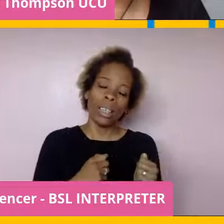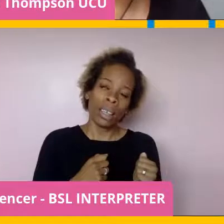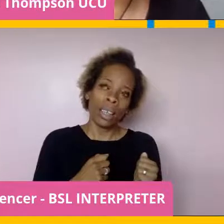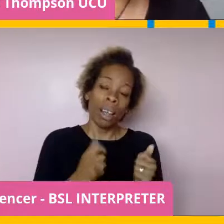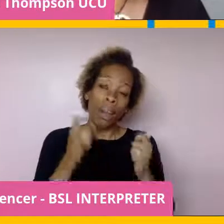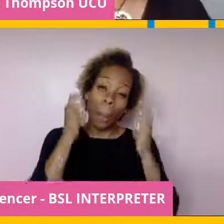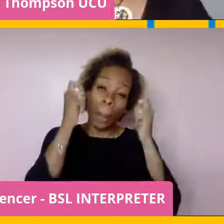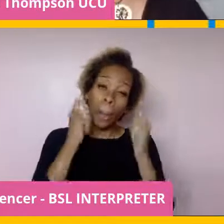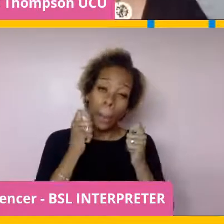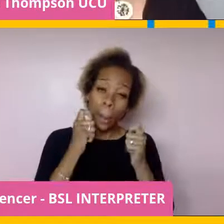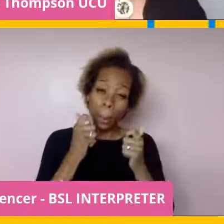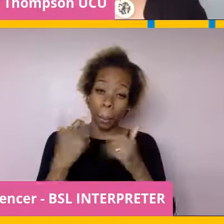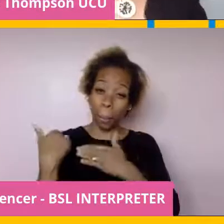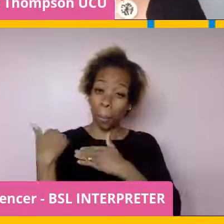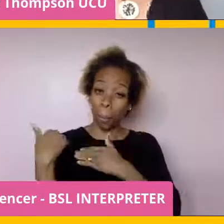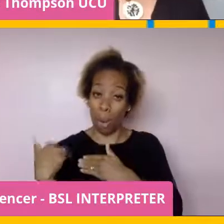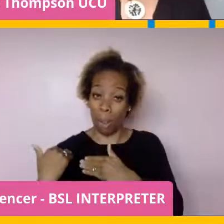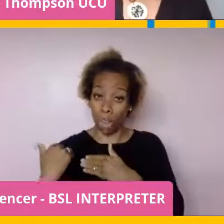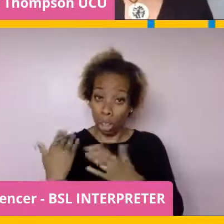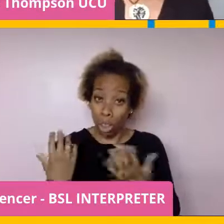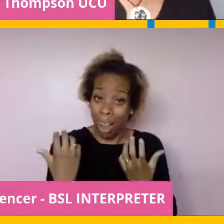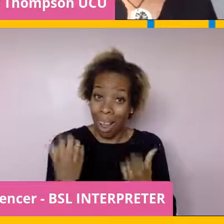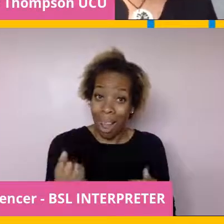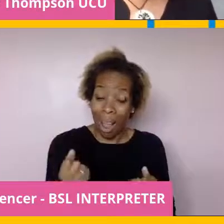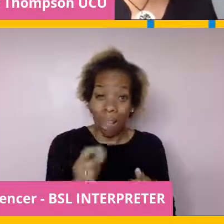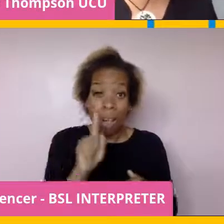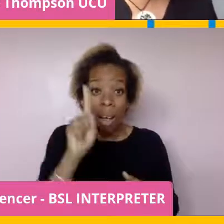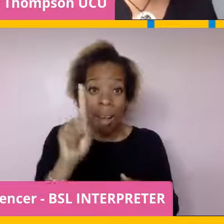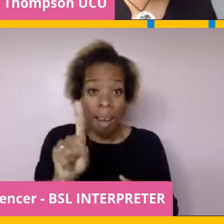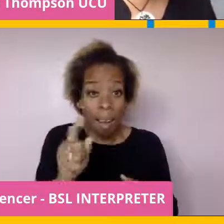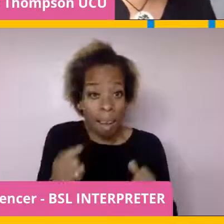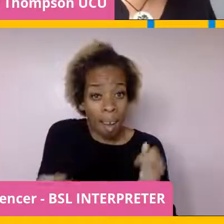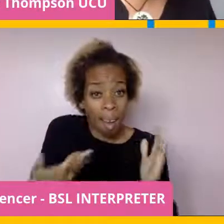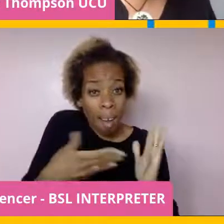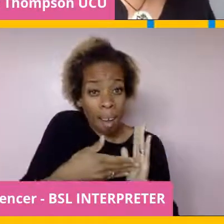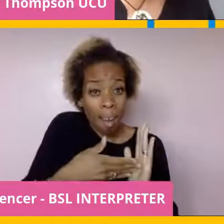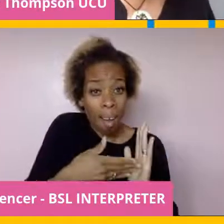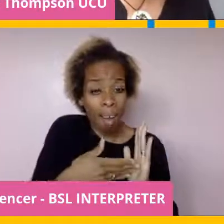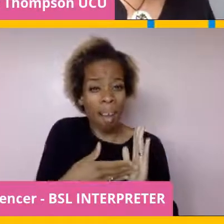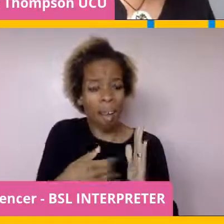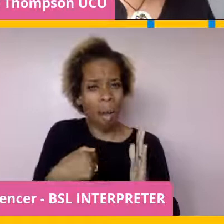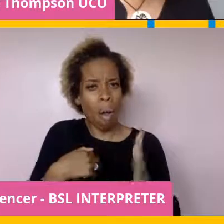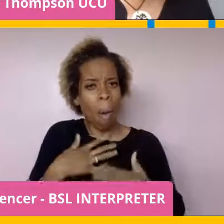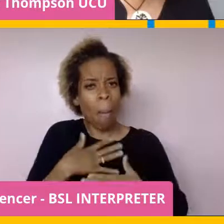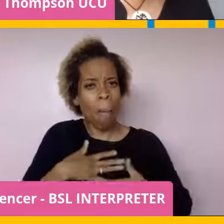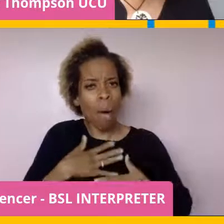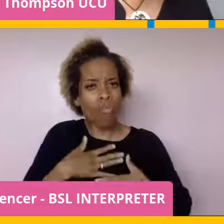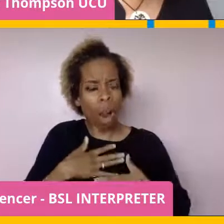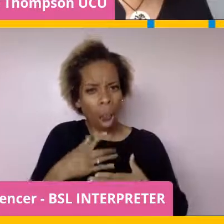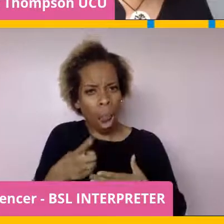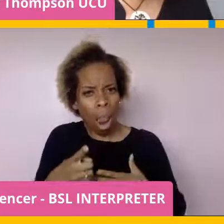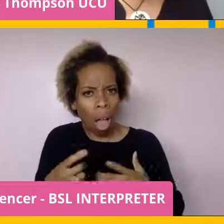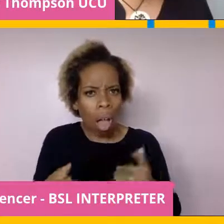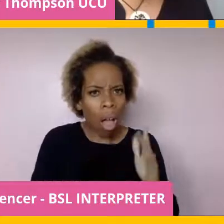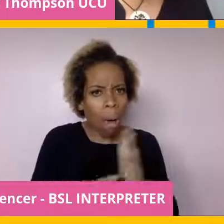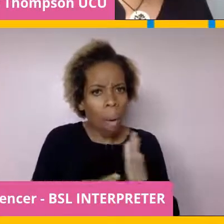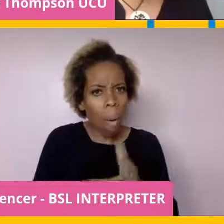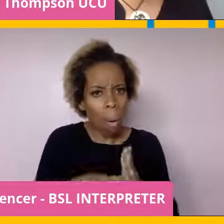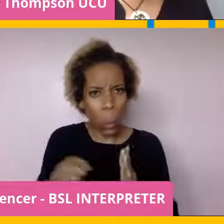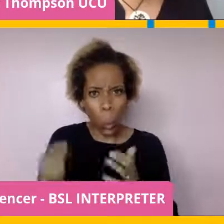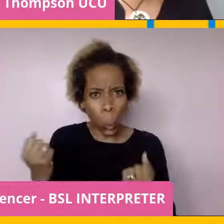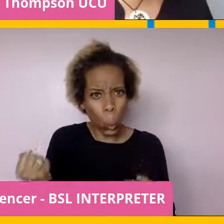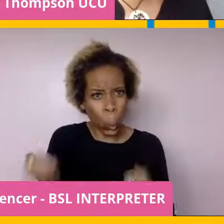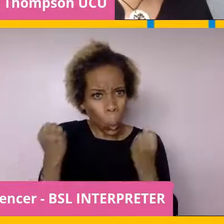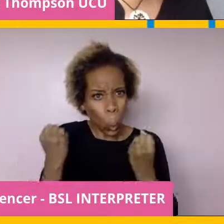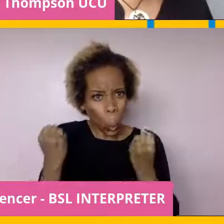that's one thing. But actually the moral case in conjunction with those legal obligations is probably where we're going to have the most power. And it's having